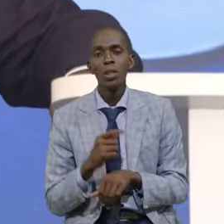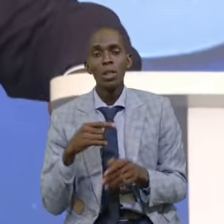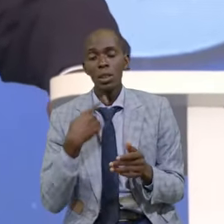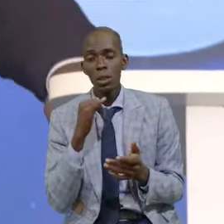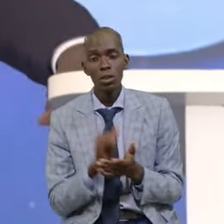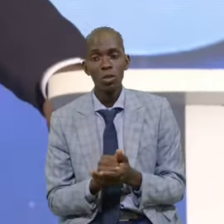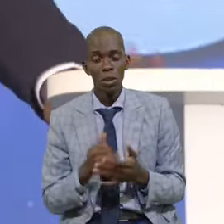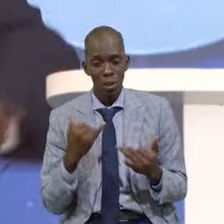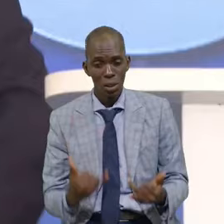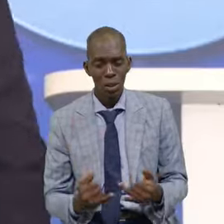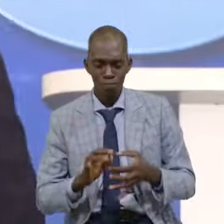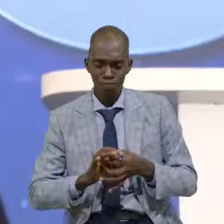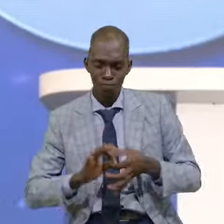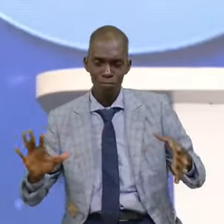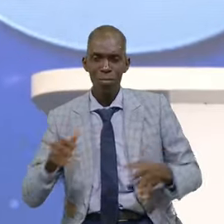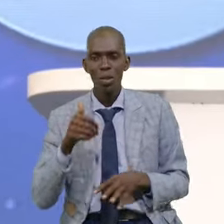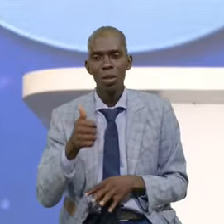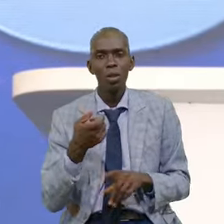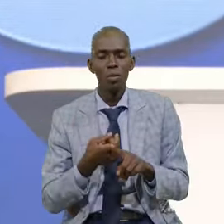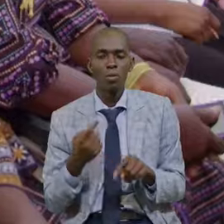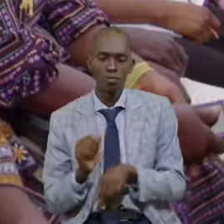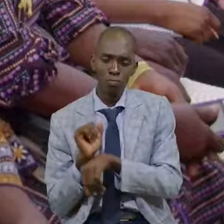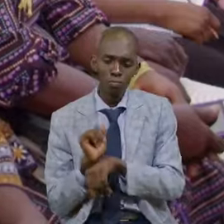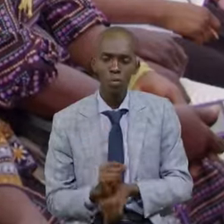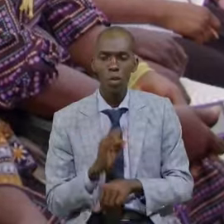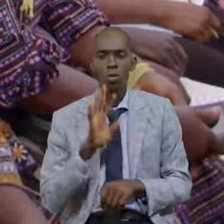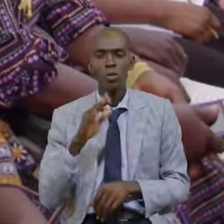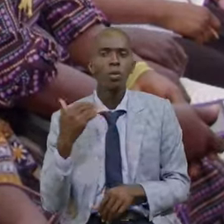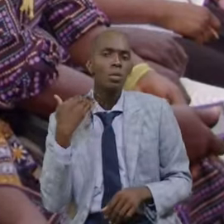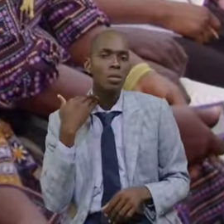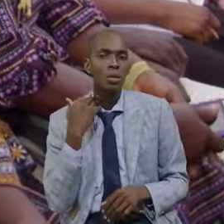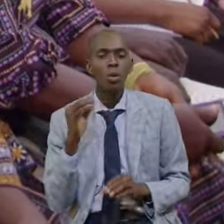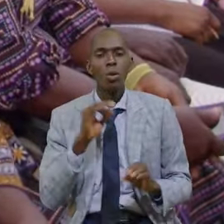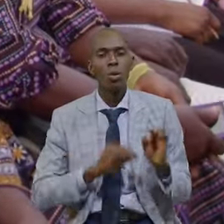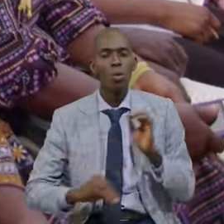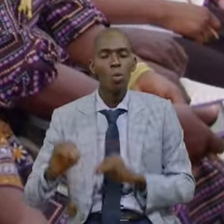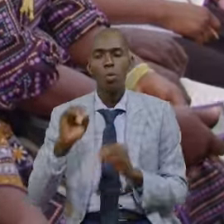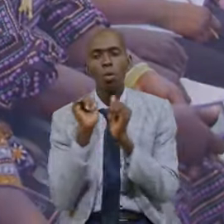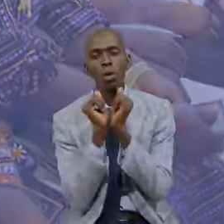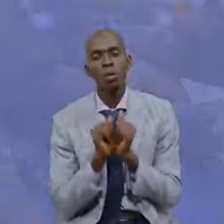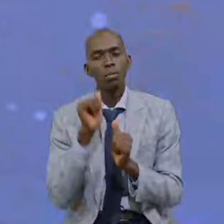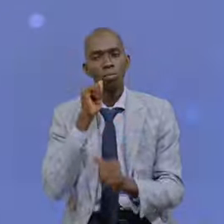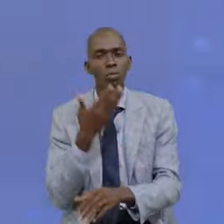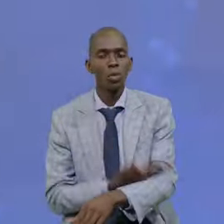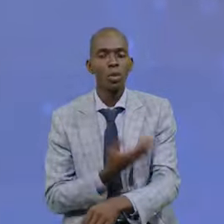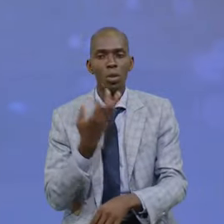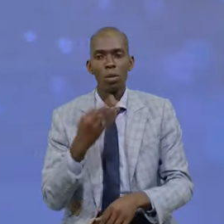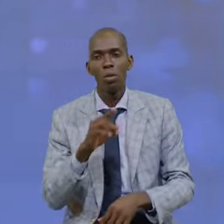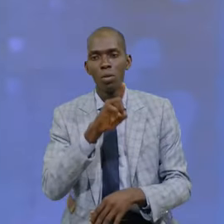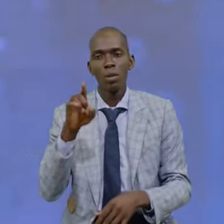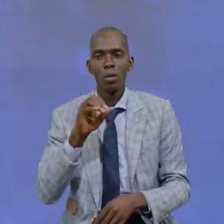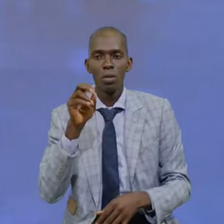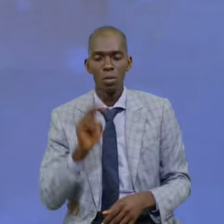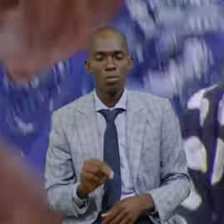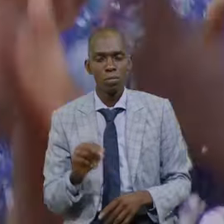loose yourself from the bands of your neck. O captive daughter of Zion, I am